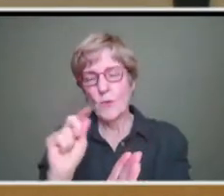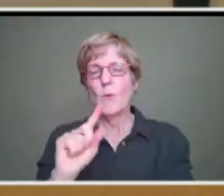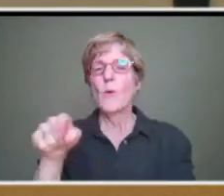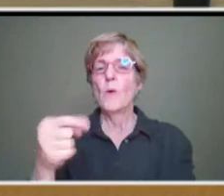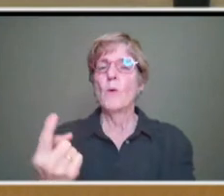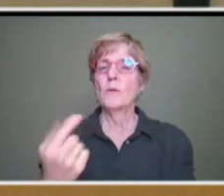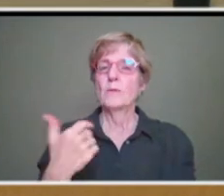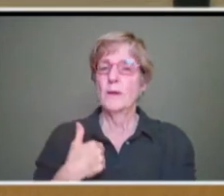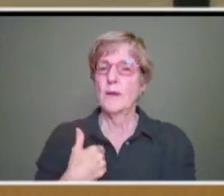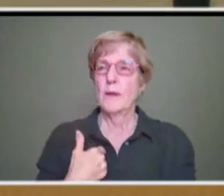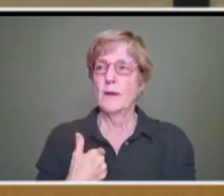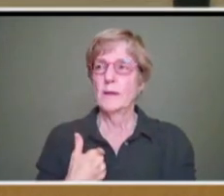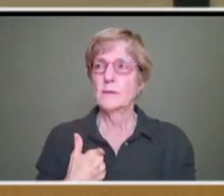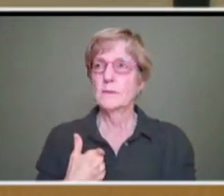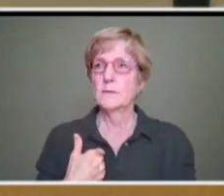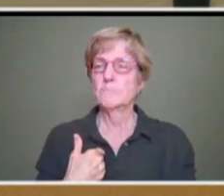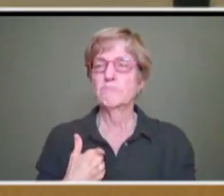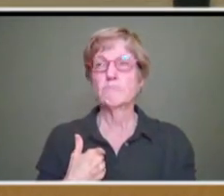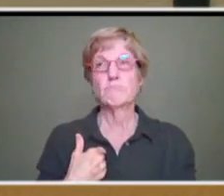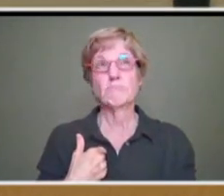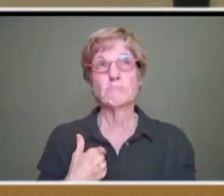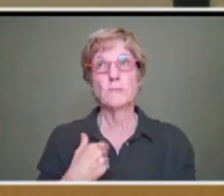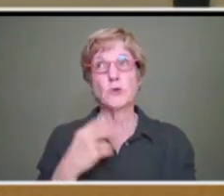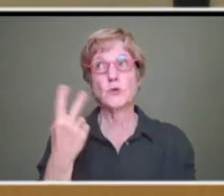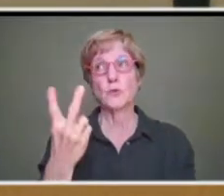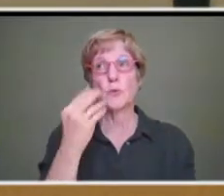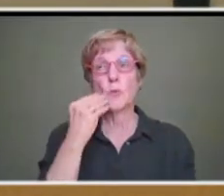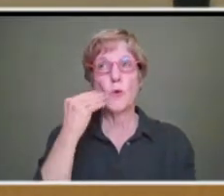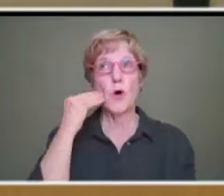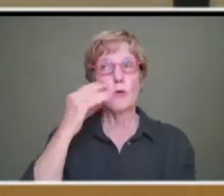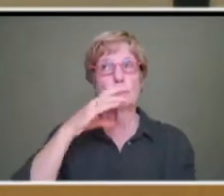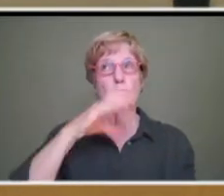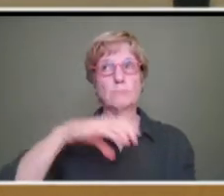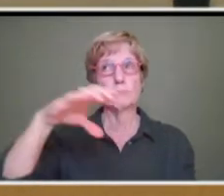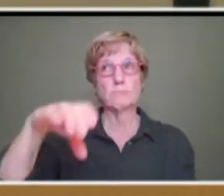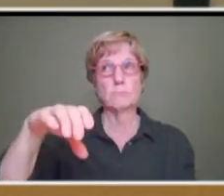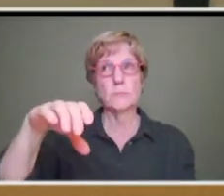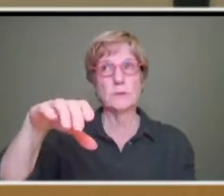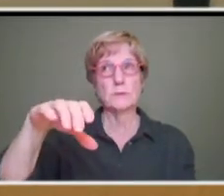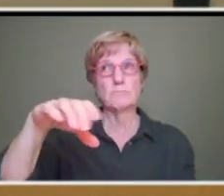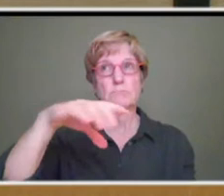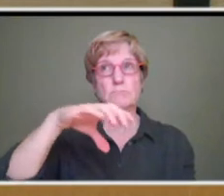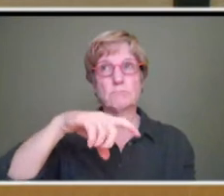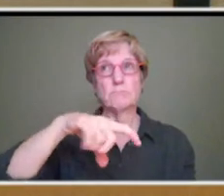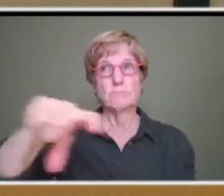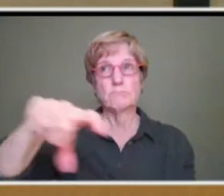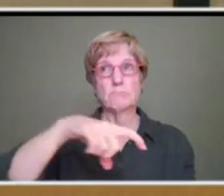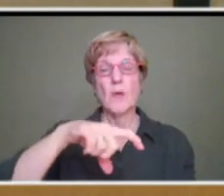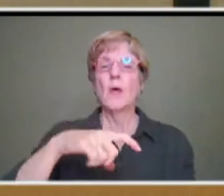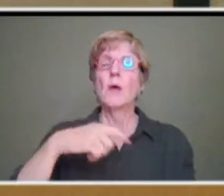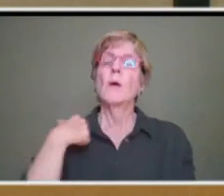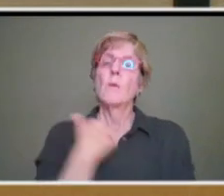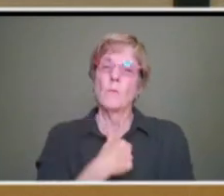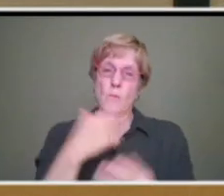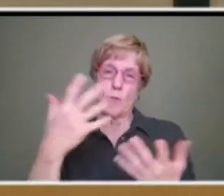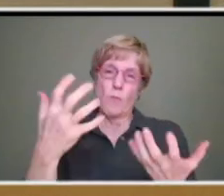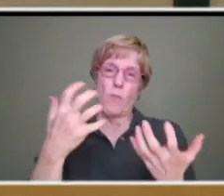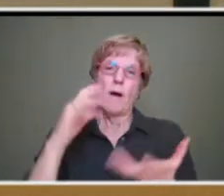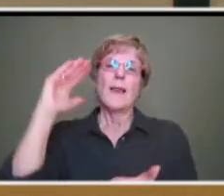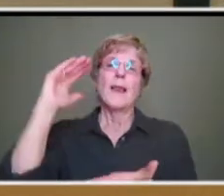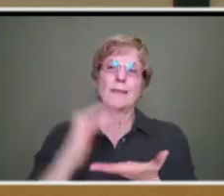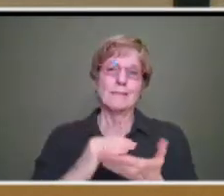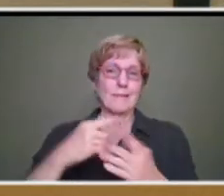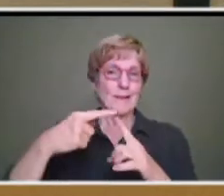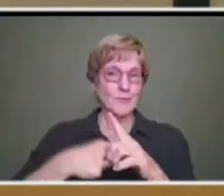a about two houses up in there uh we would like to see less rentals in